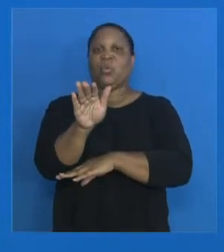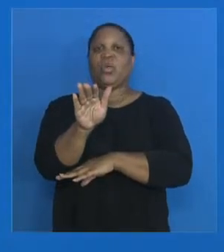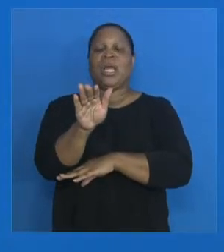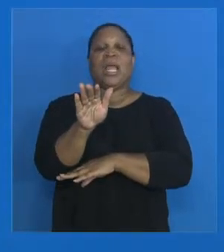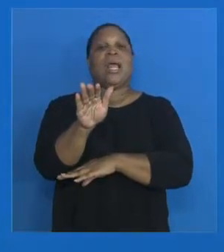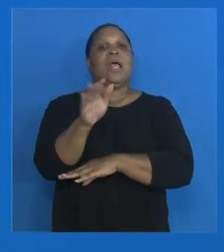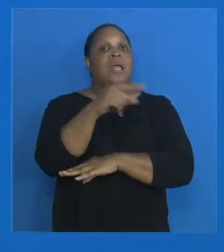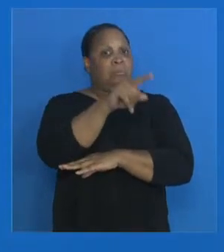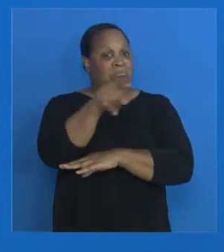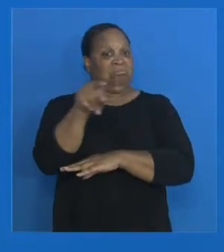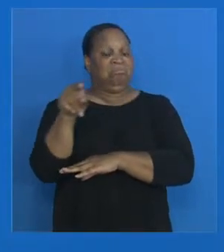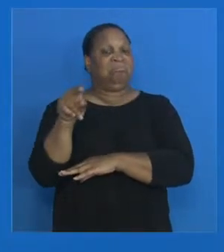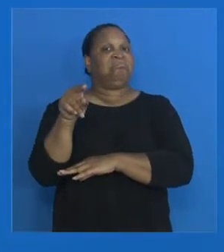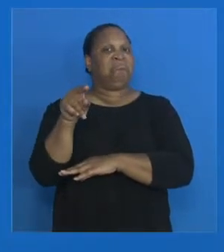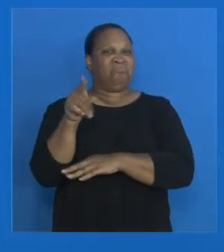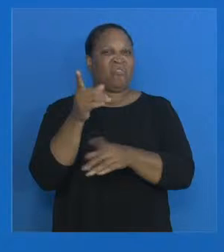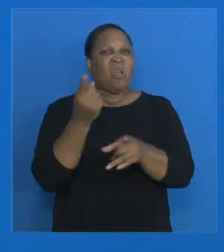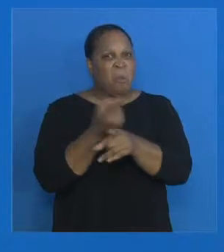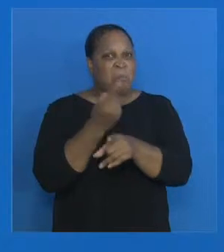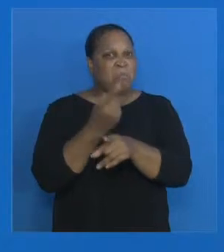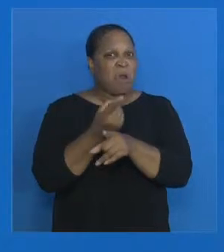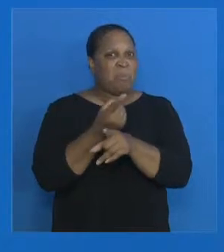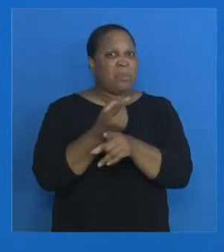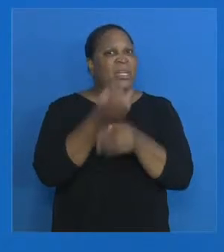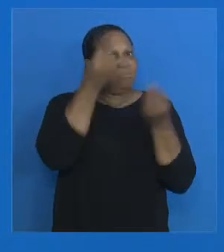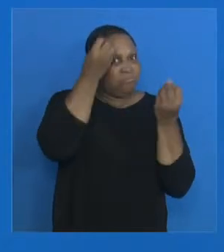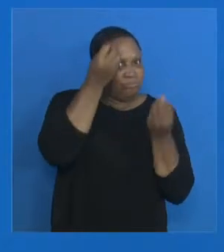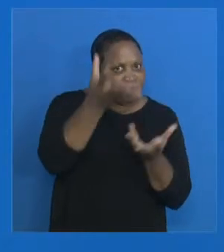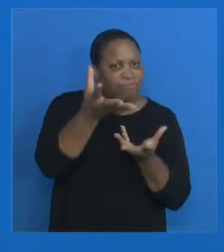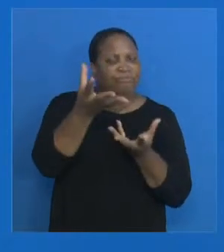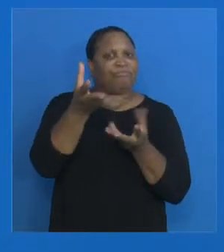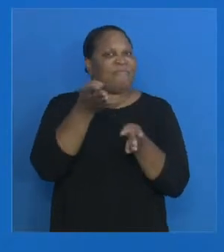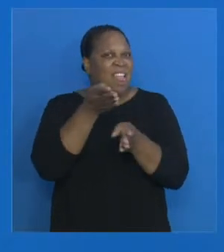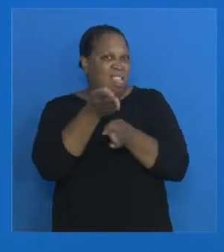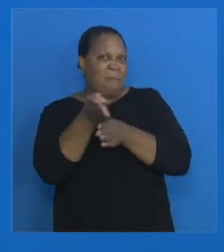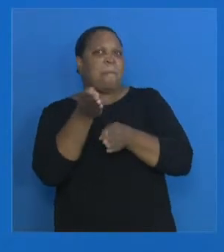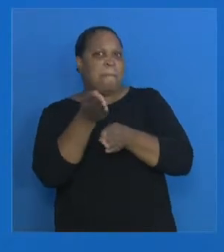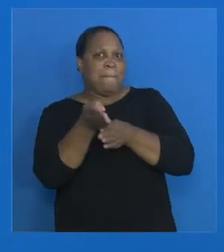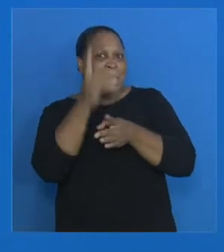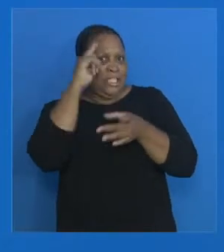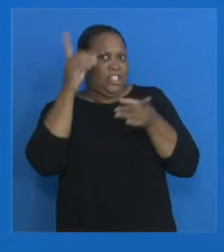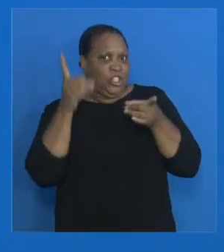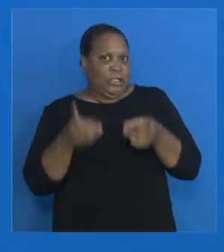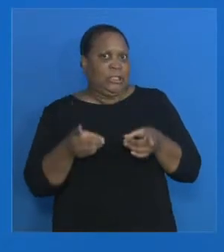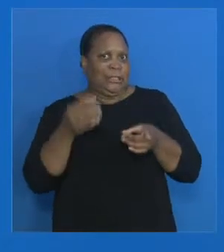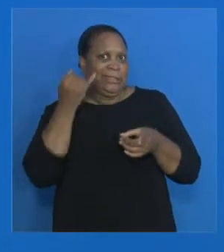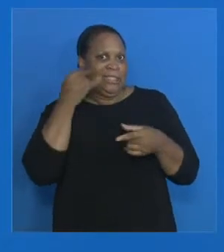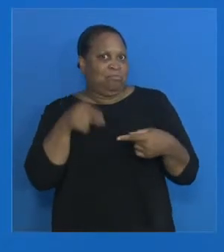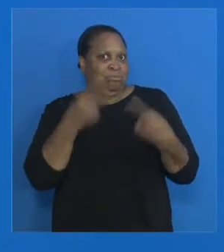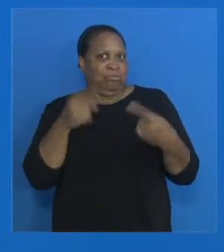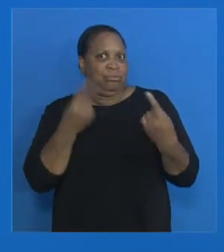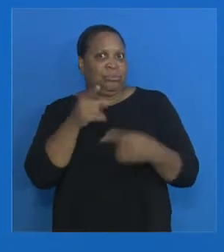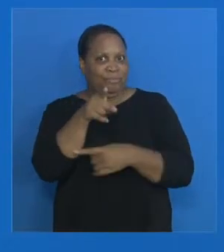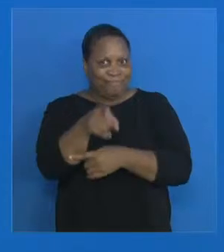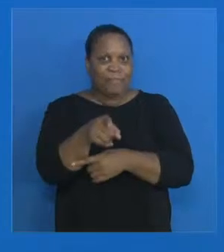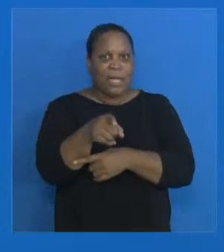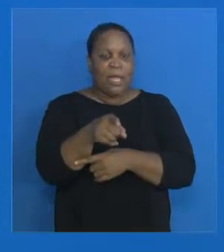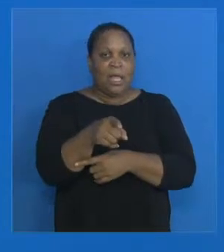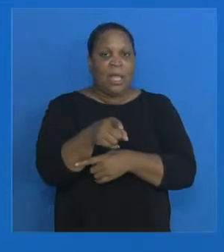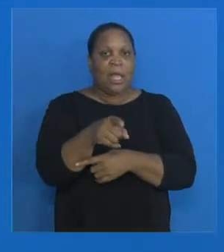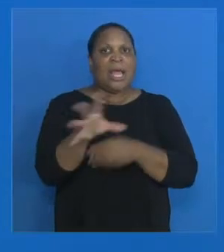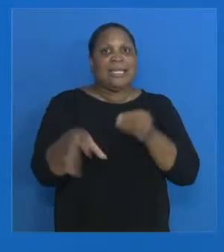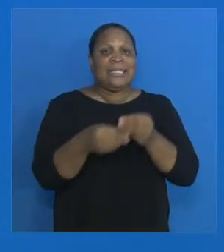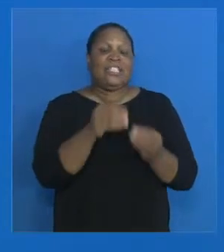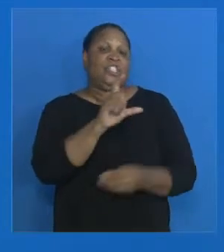The public will be properly advised of any major decisions that affect them. Additionally, the Bermuda